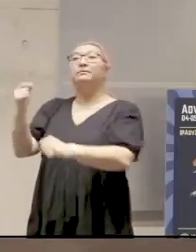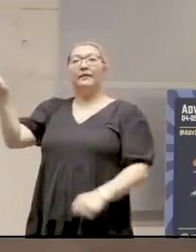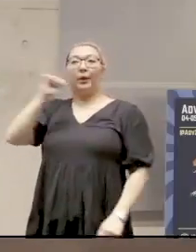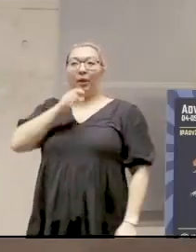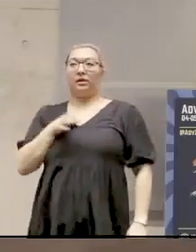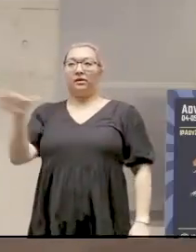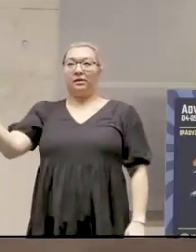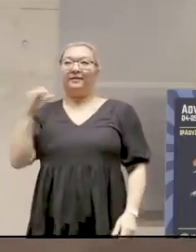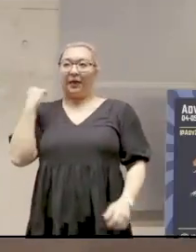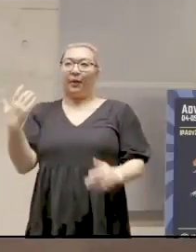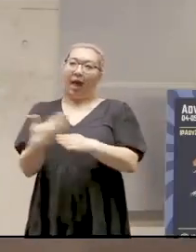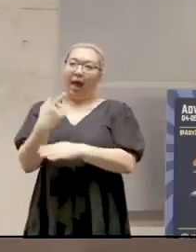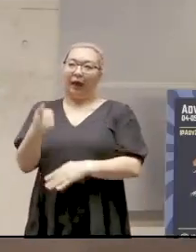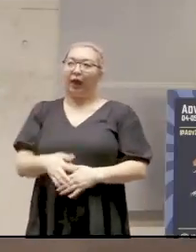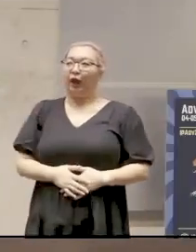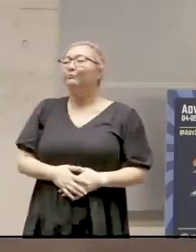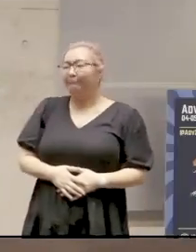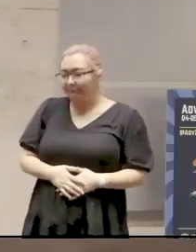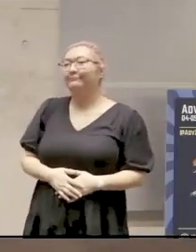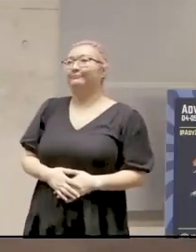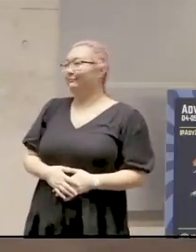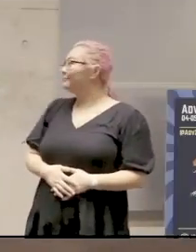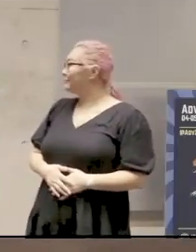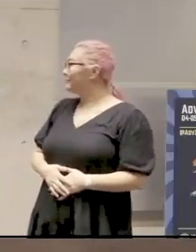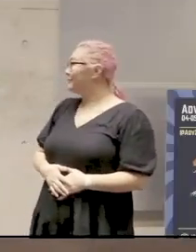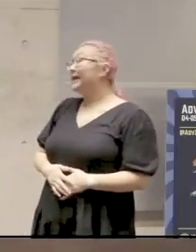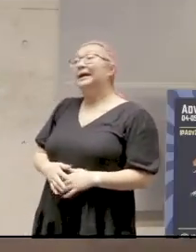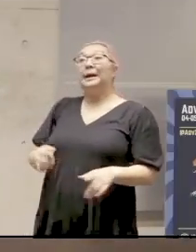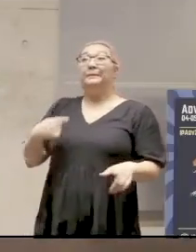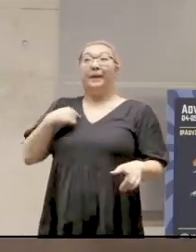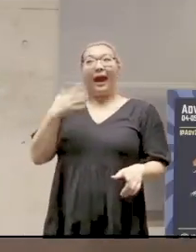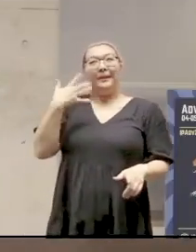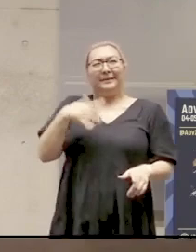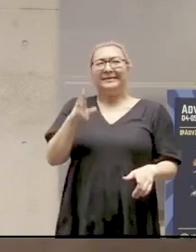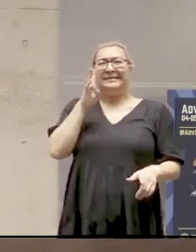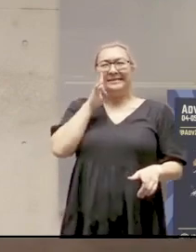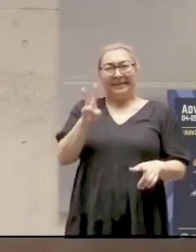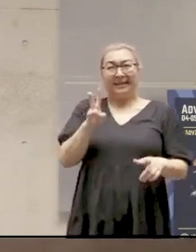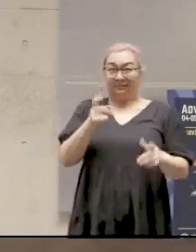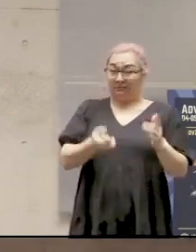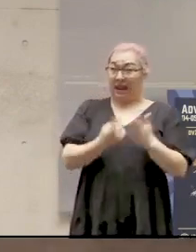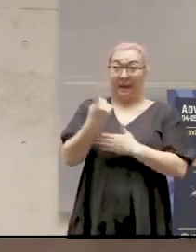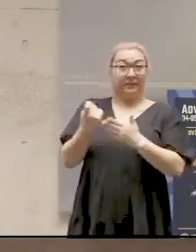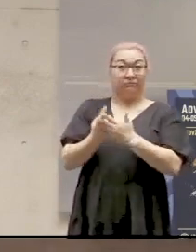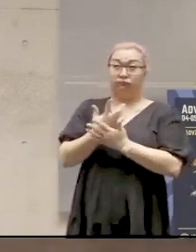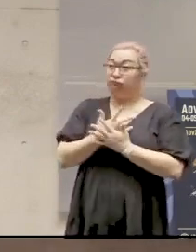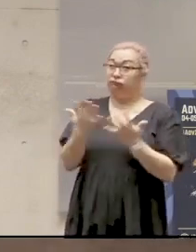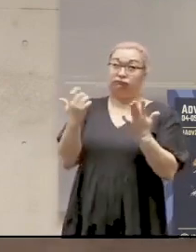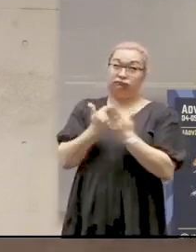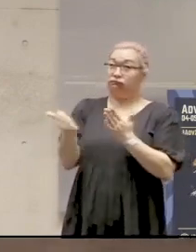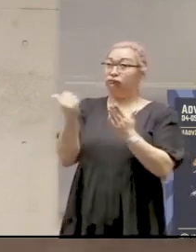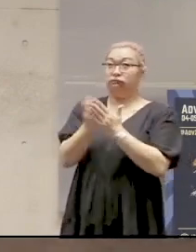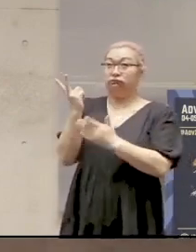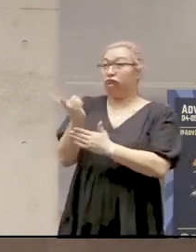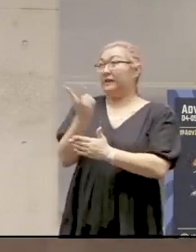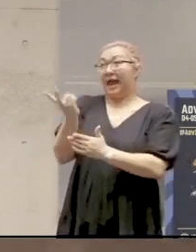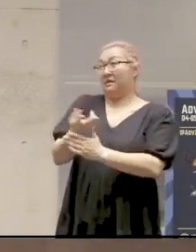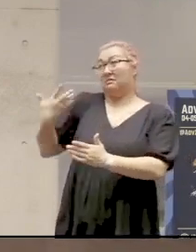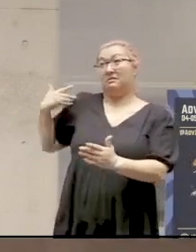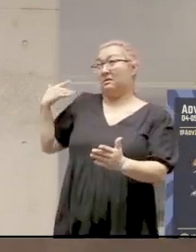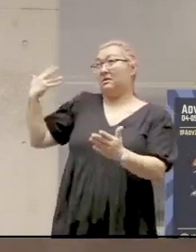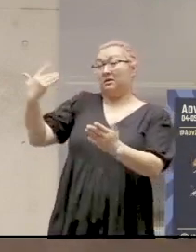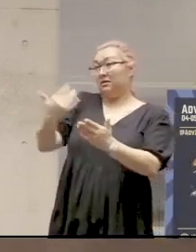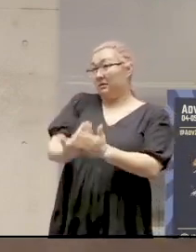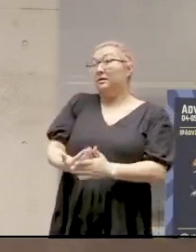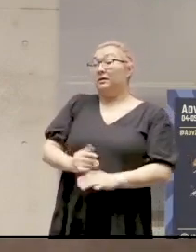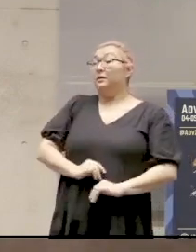Stupendous advice. Thank you. And it's also something that I have seen many times happen. Yeah, don't be that person,